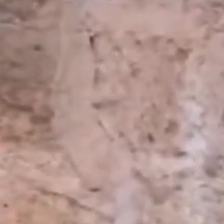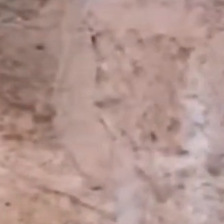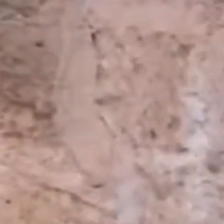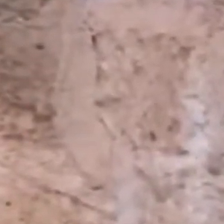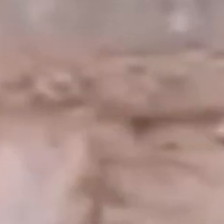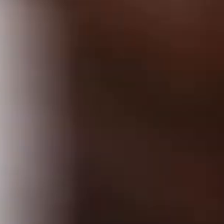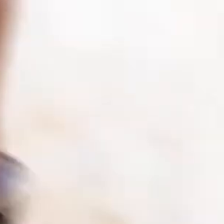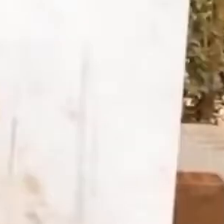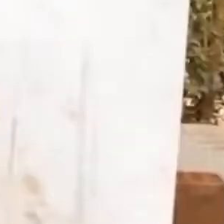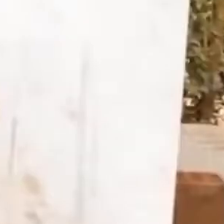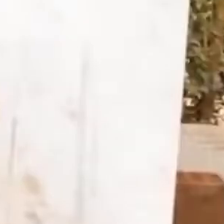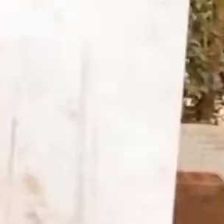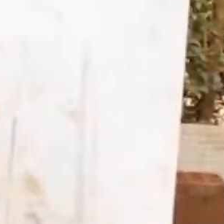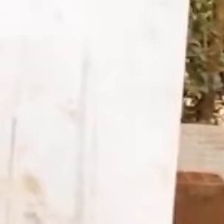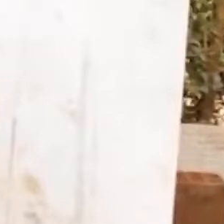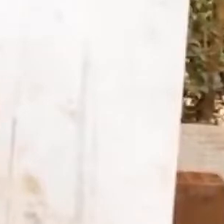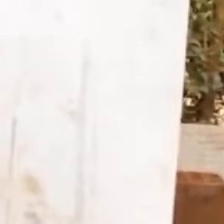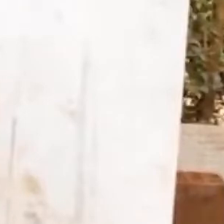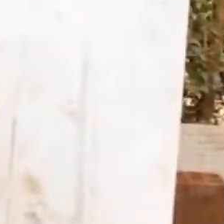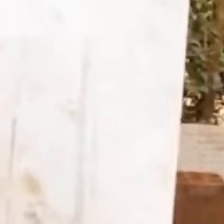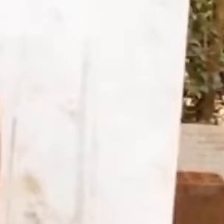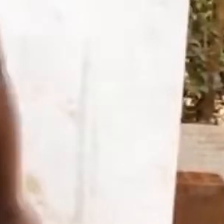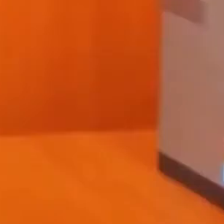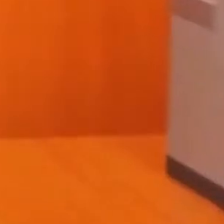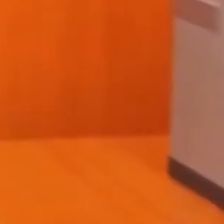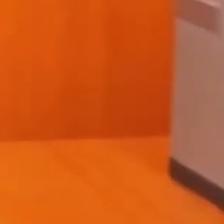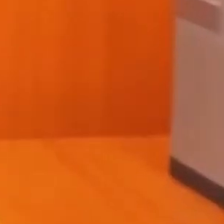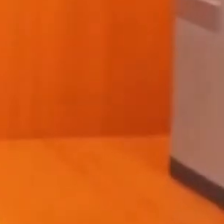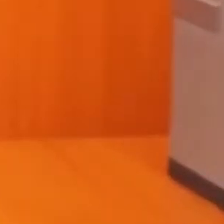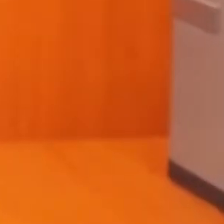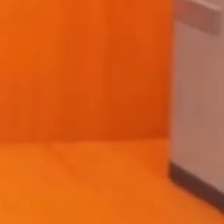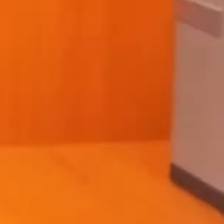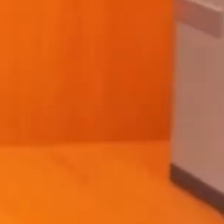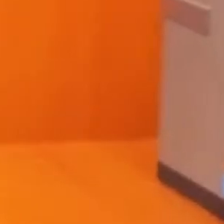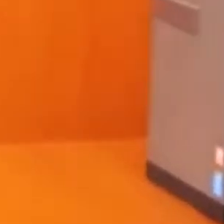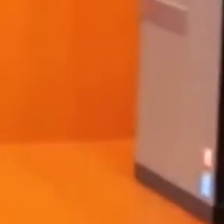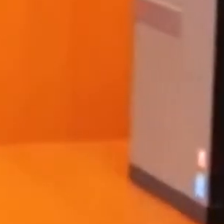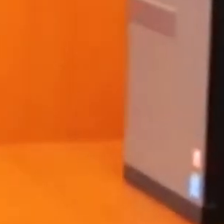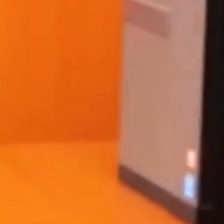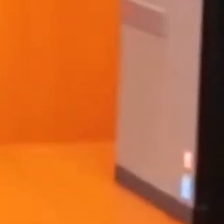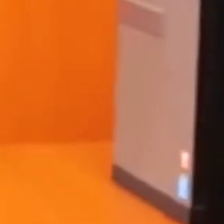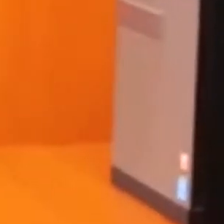mademo akipita. Sina pesa saa hii, nimekuja kukopesa choo.